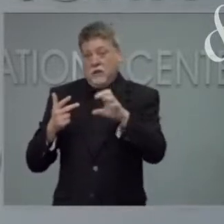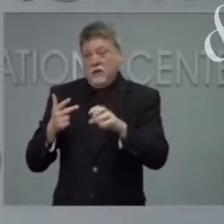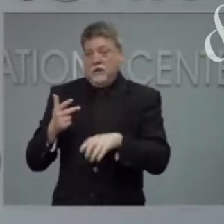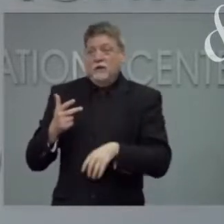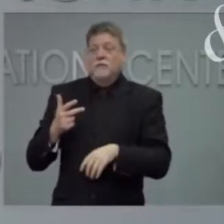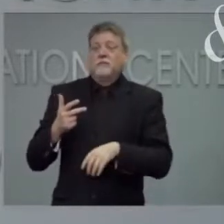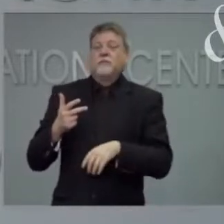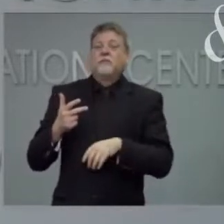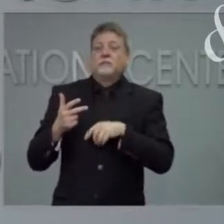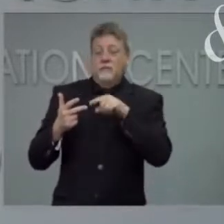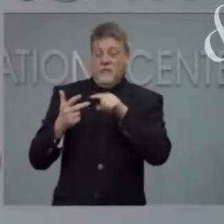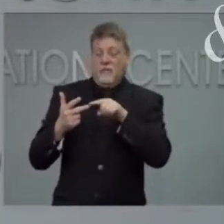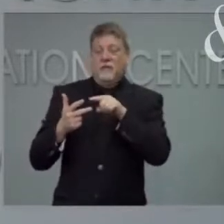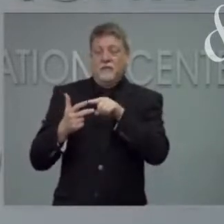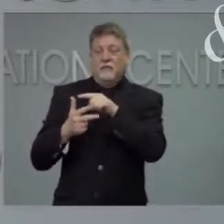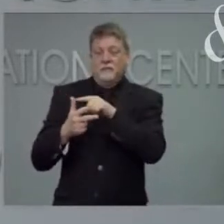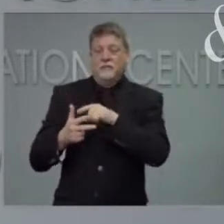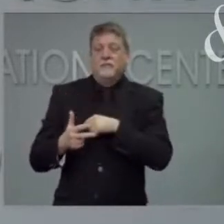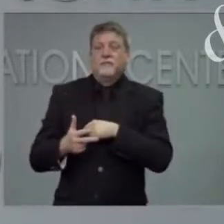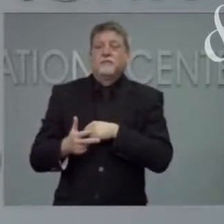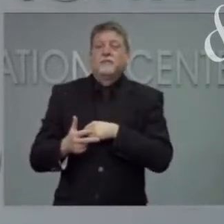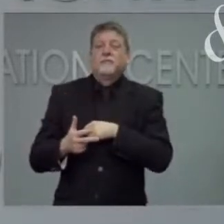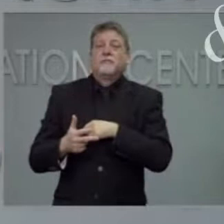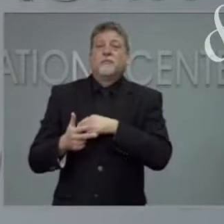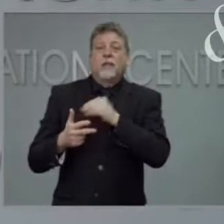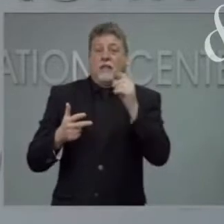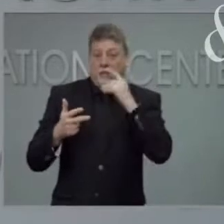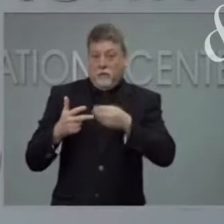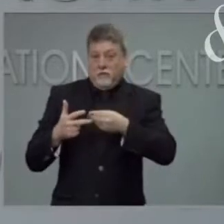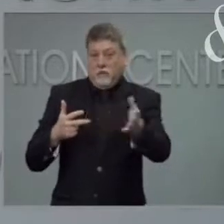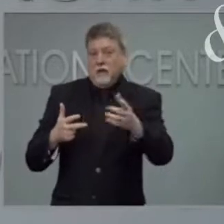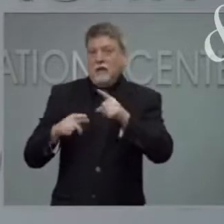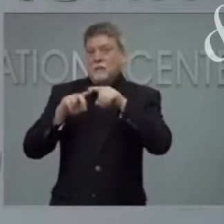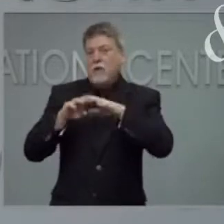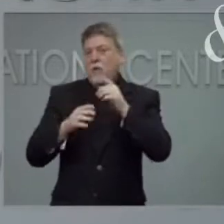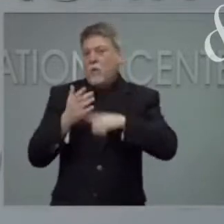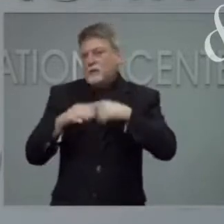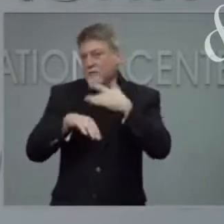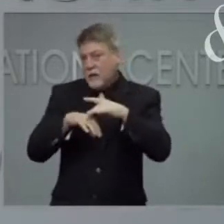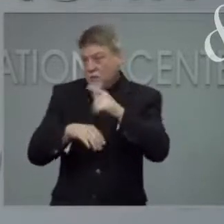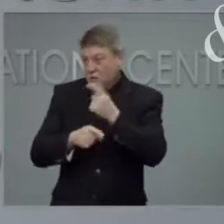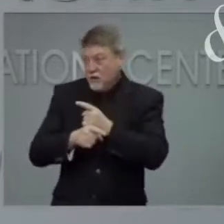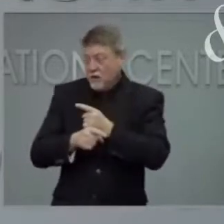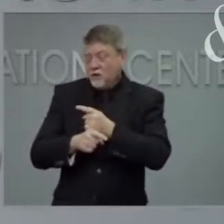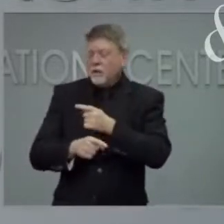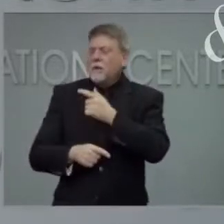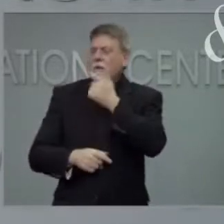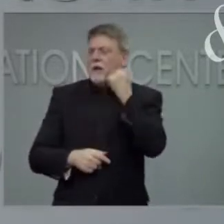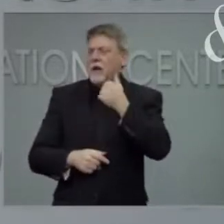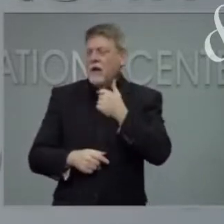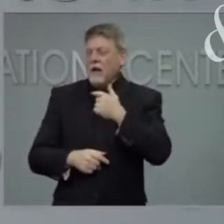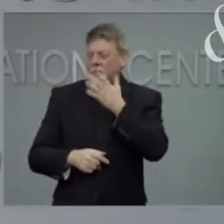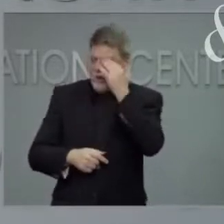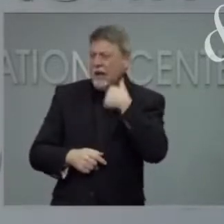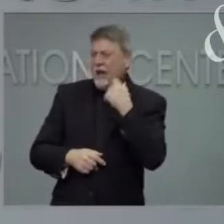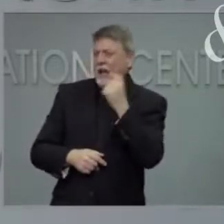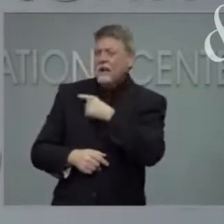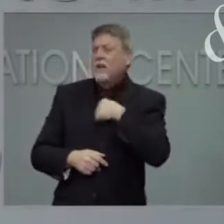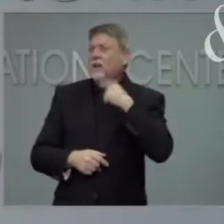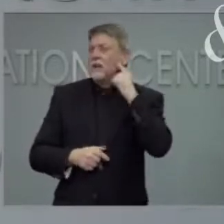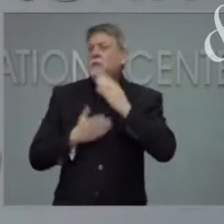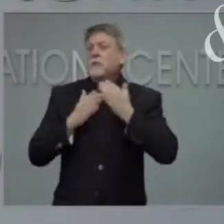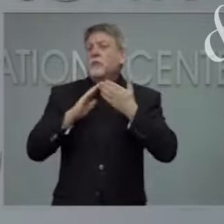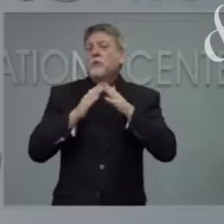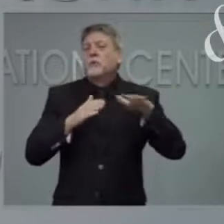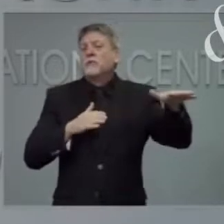the other vaccines and administered based on availability, correct? And here's why I'm asking. We have heard concerns from some of our